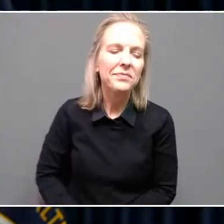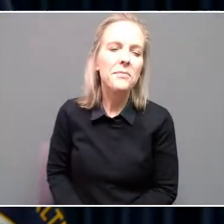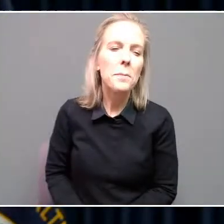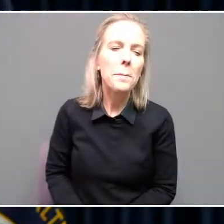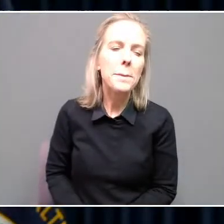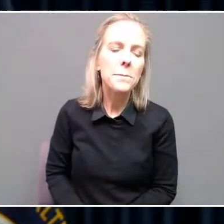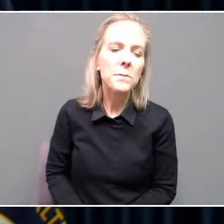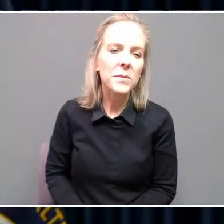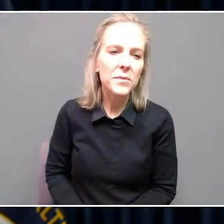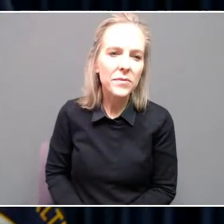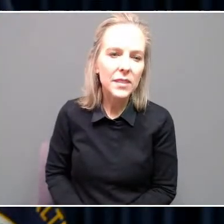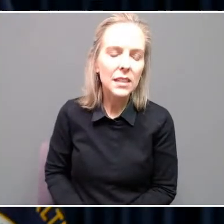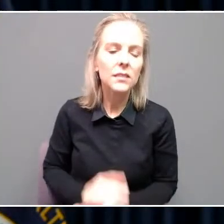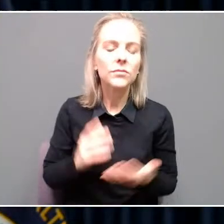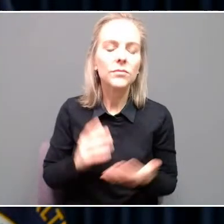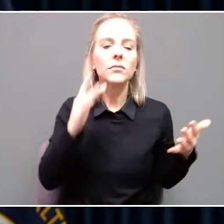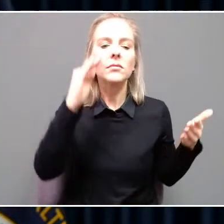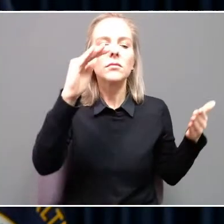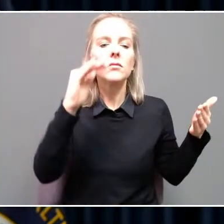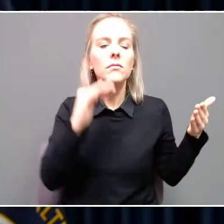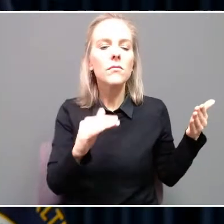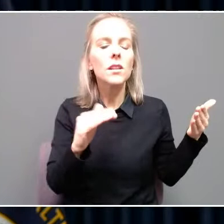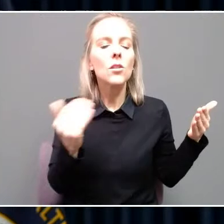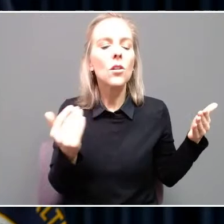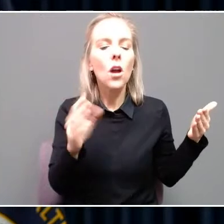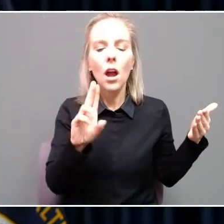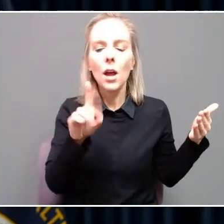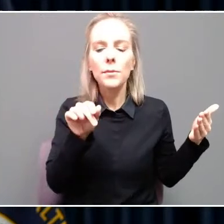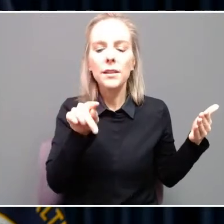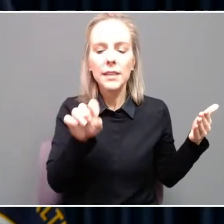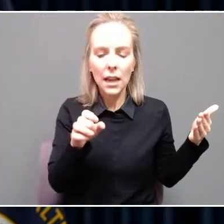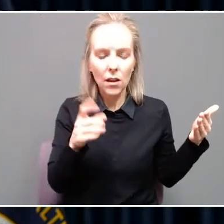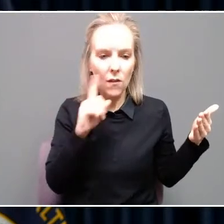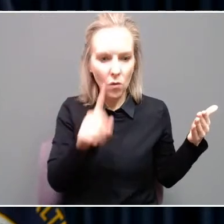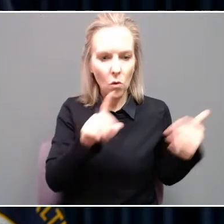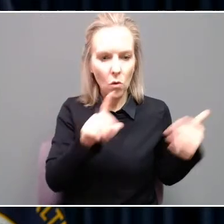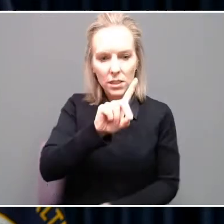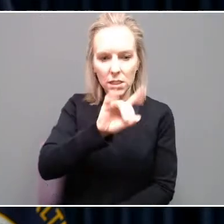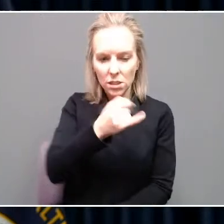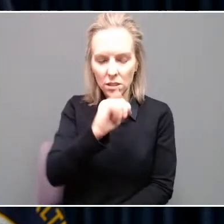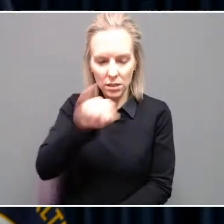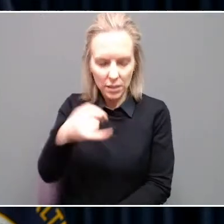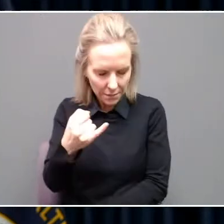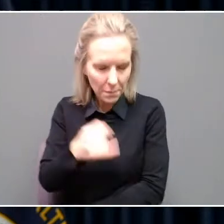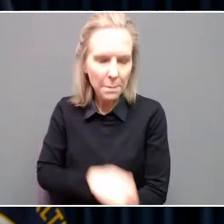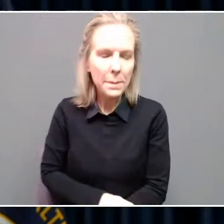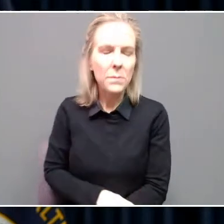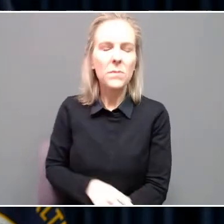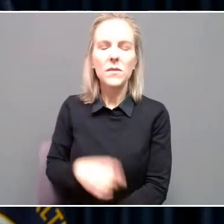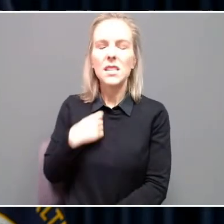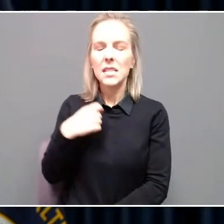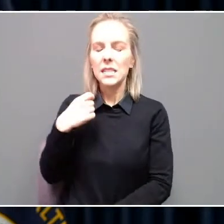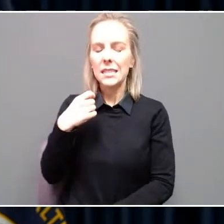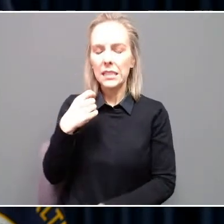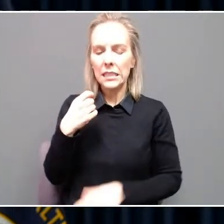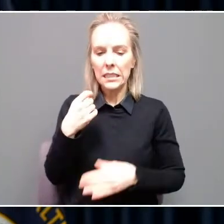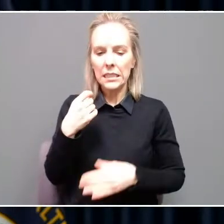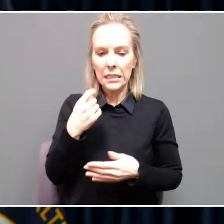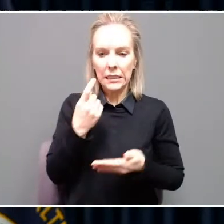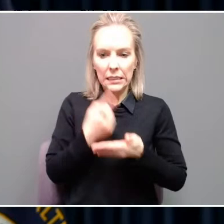Um, Another update on the Department for Juvenile Justice. As I've been discussing the last several